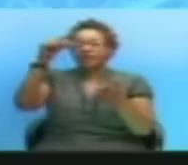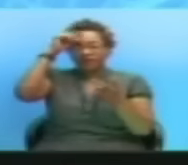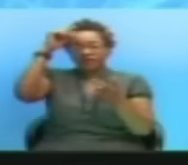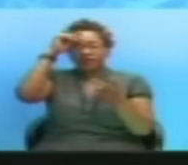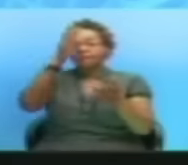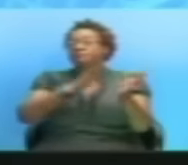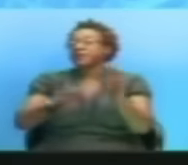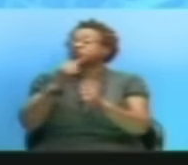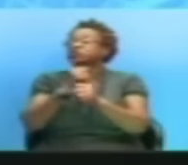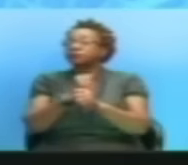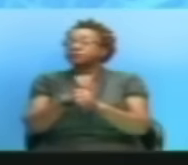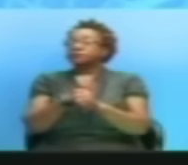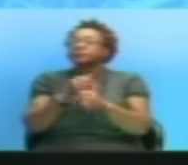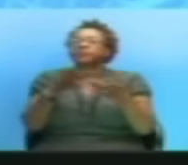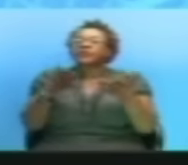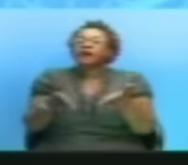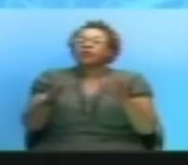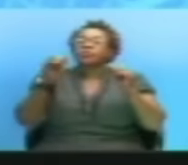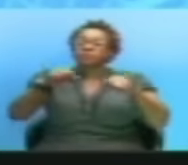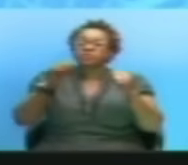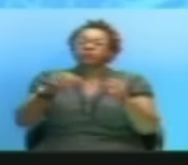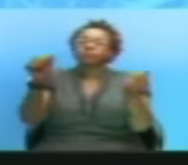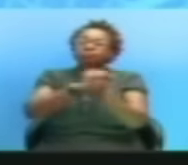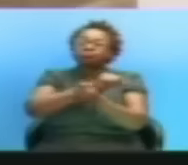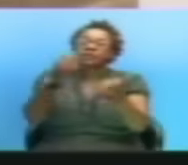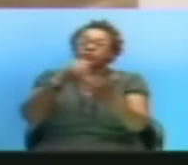is now in your records. Are you going to take that entertainment joint down?